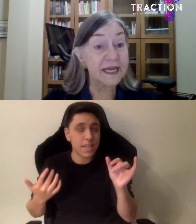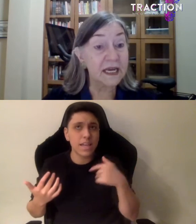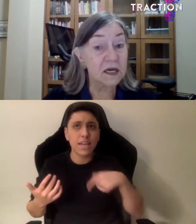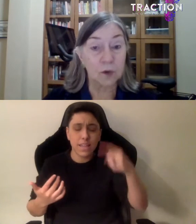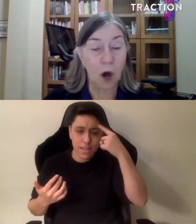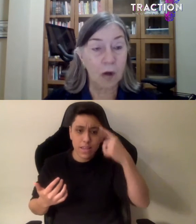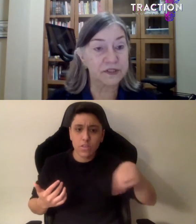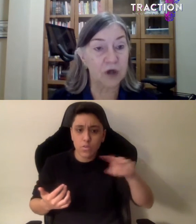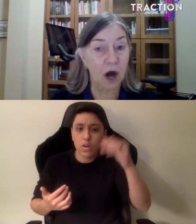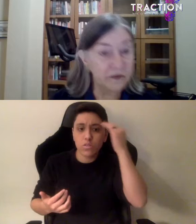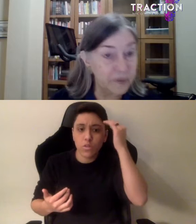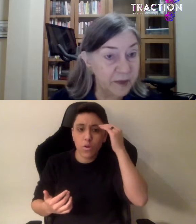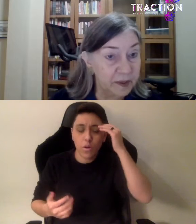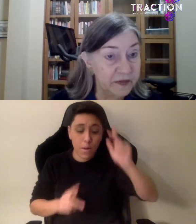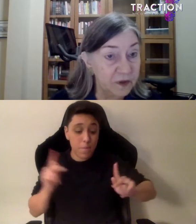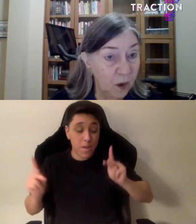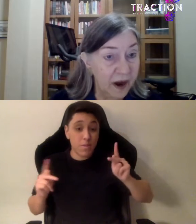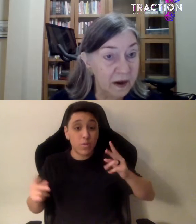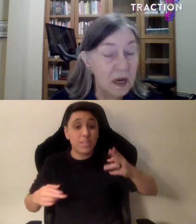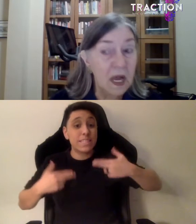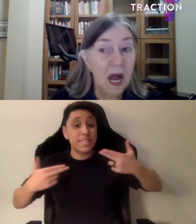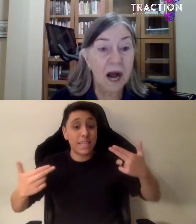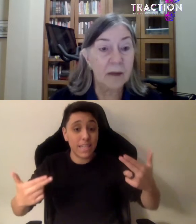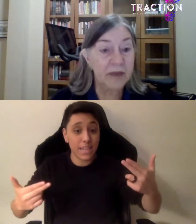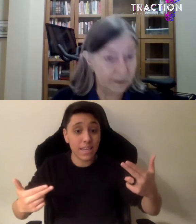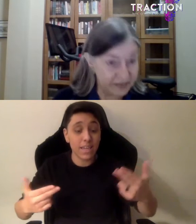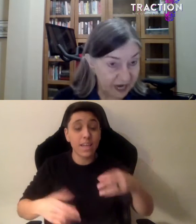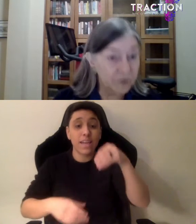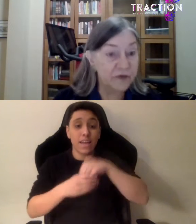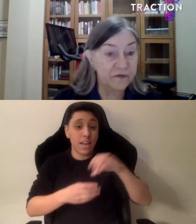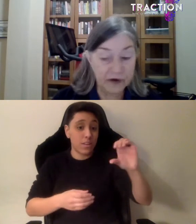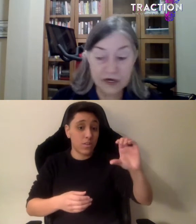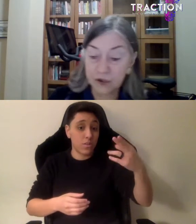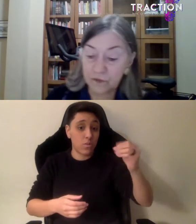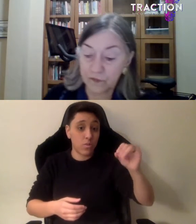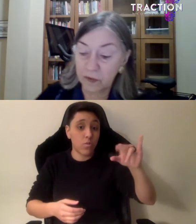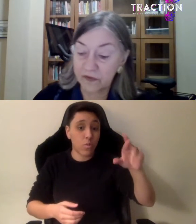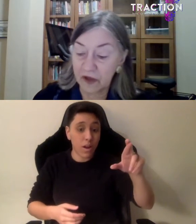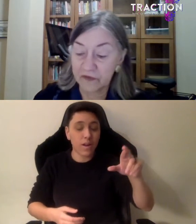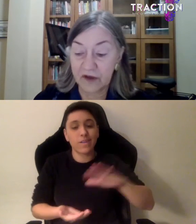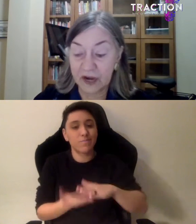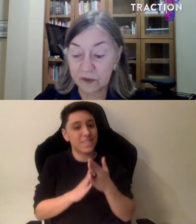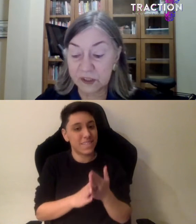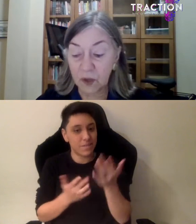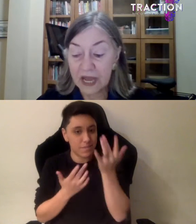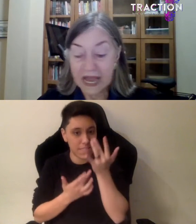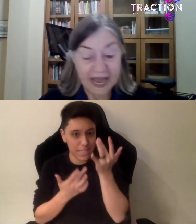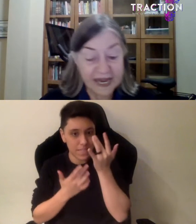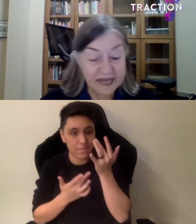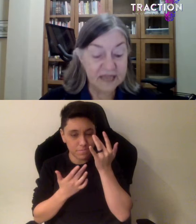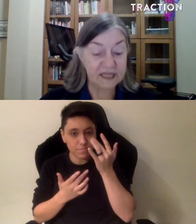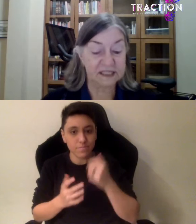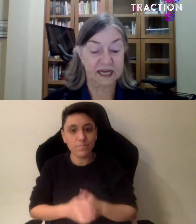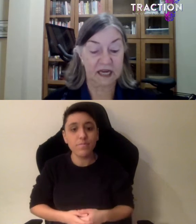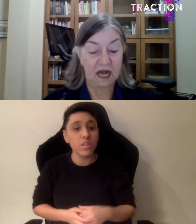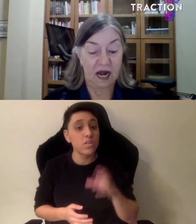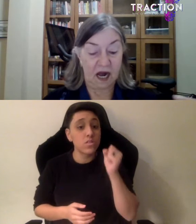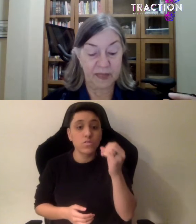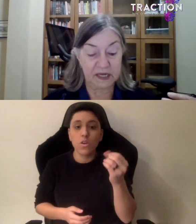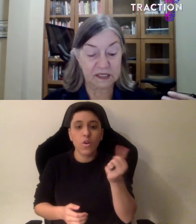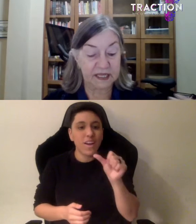were singing and almost all of the people in the choir came down with a very acute form of the virus. So anything